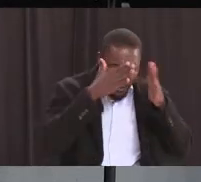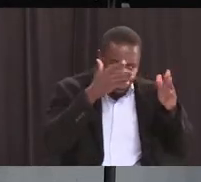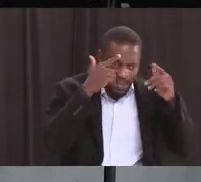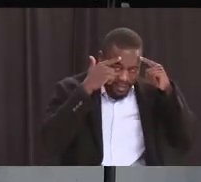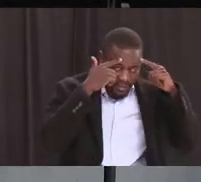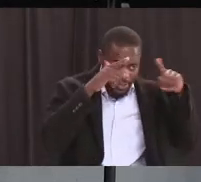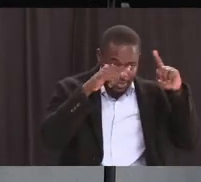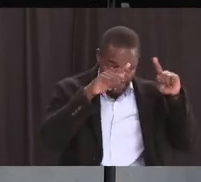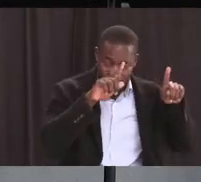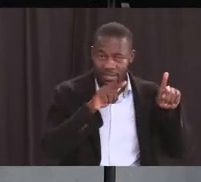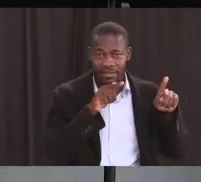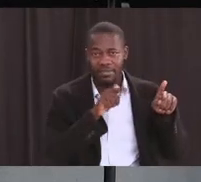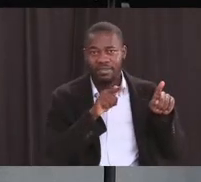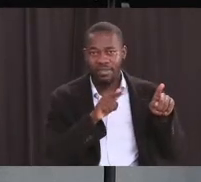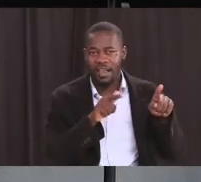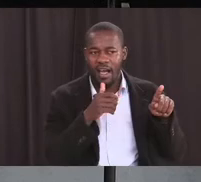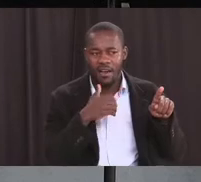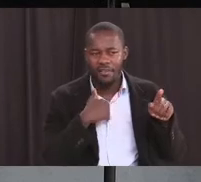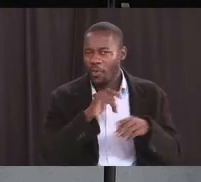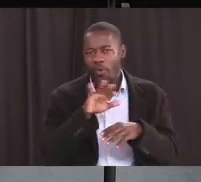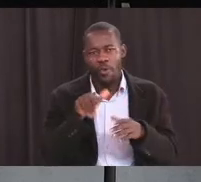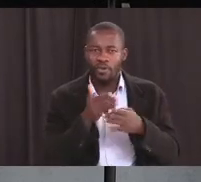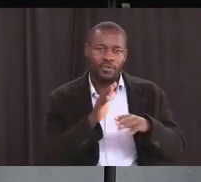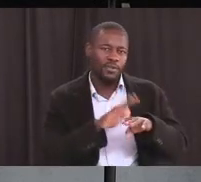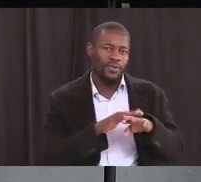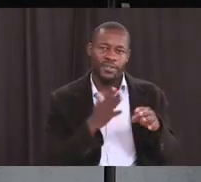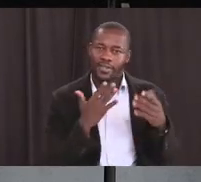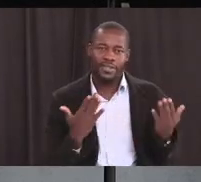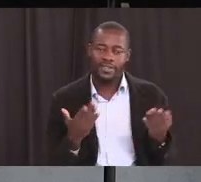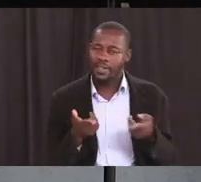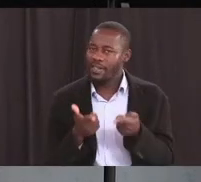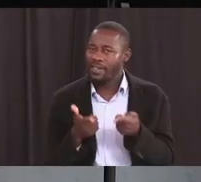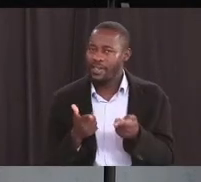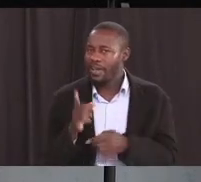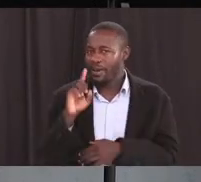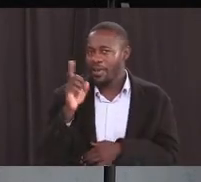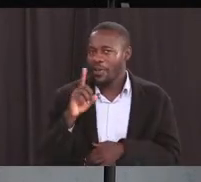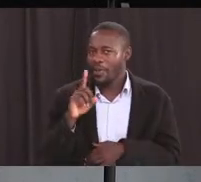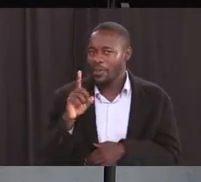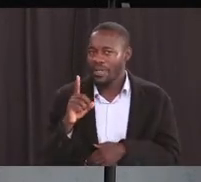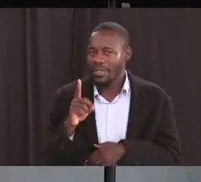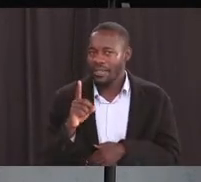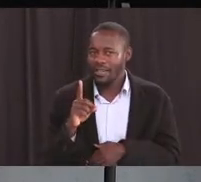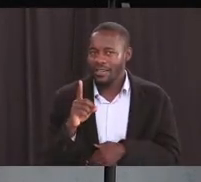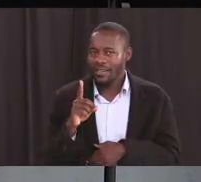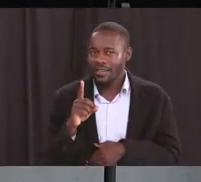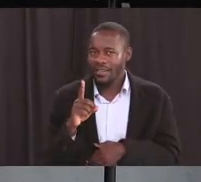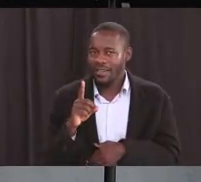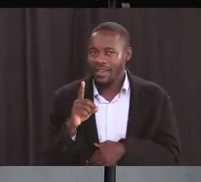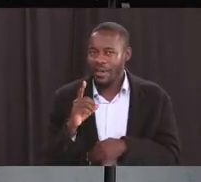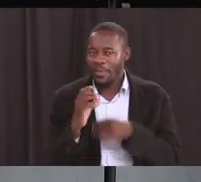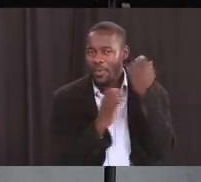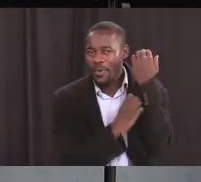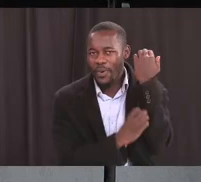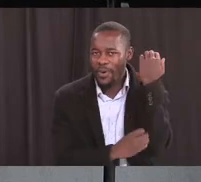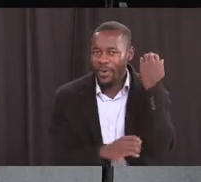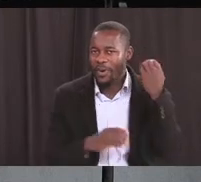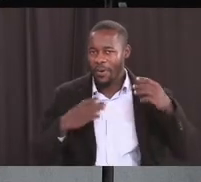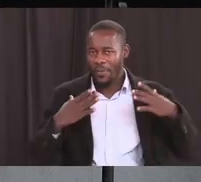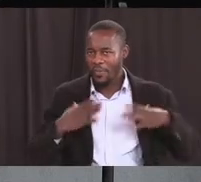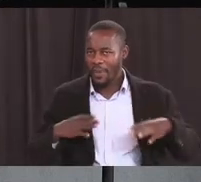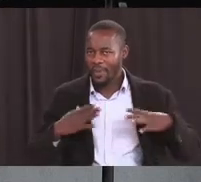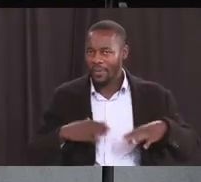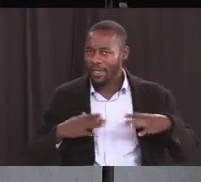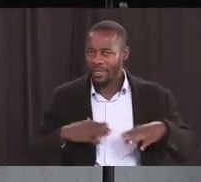calls success. We're in Nairobi, right? The hustler nation. We know what that type of